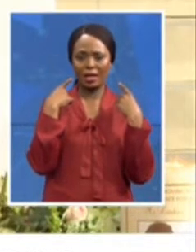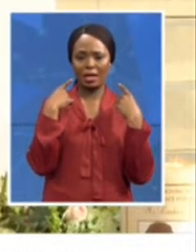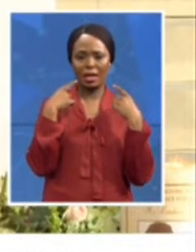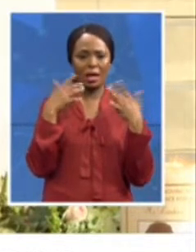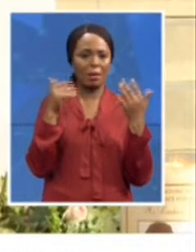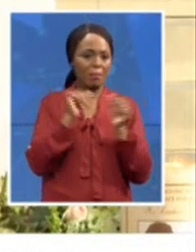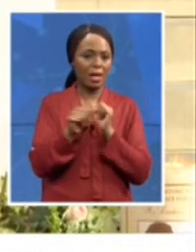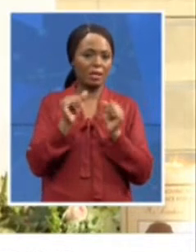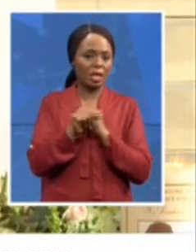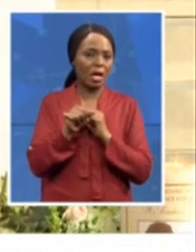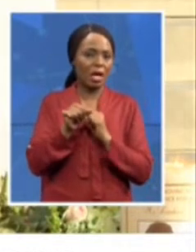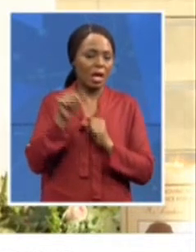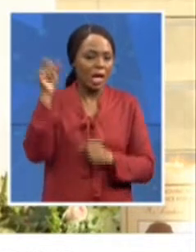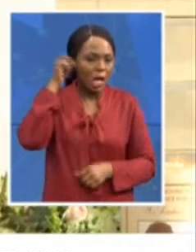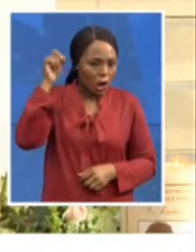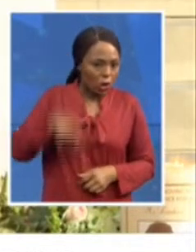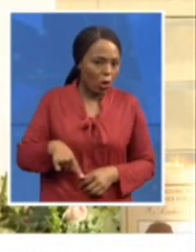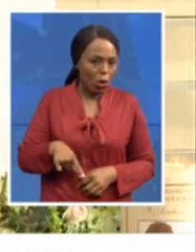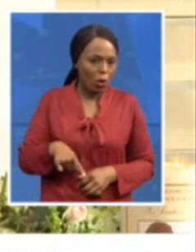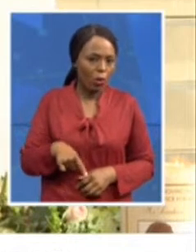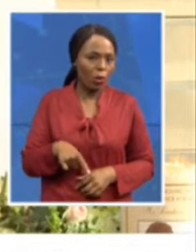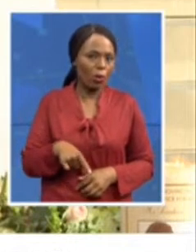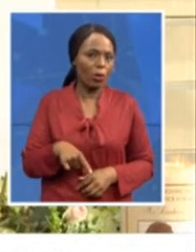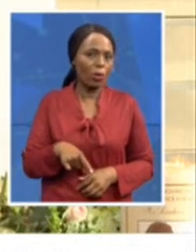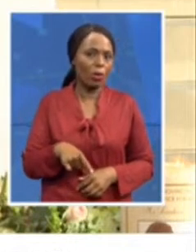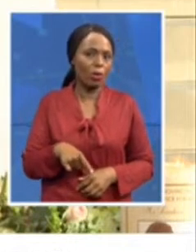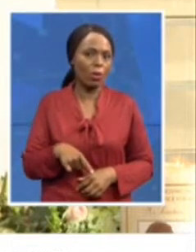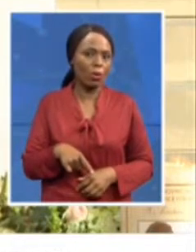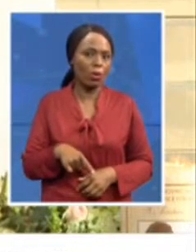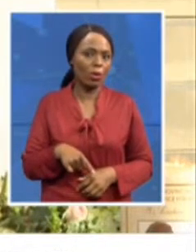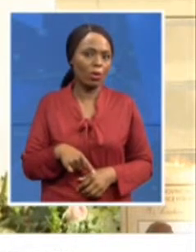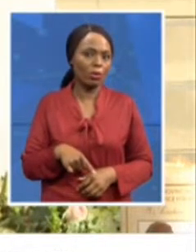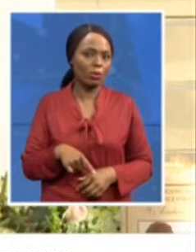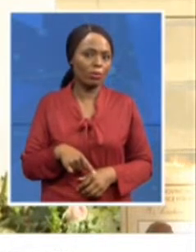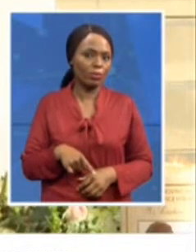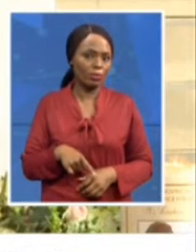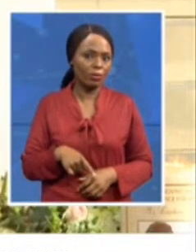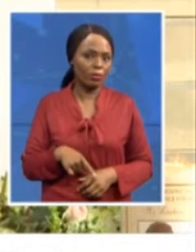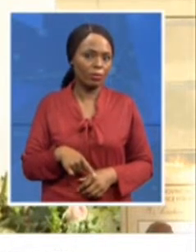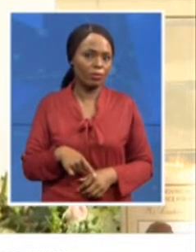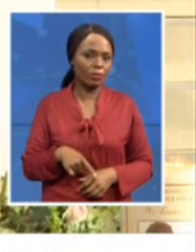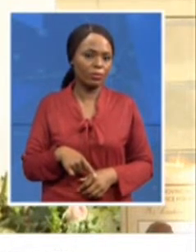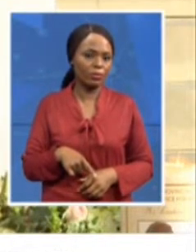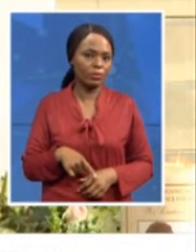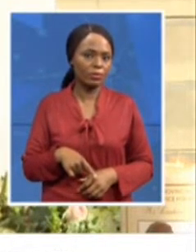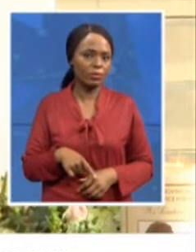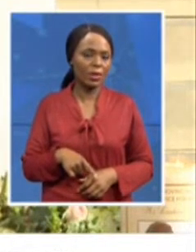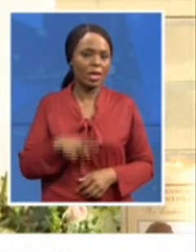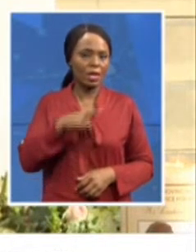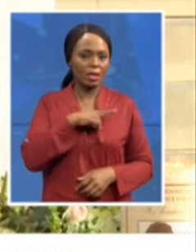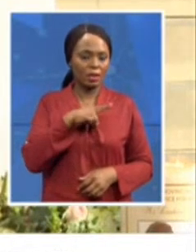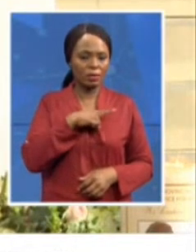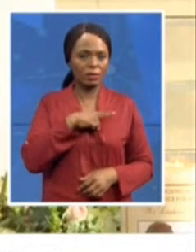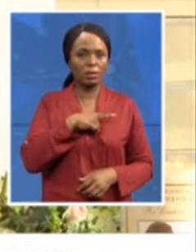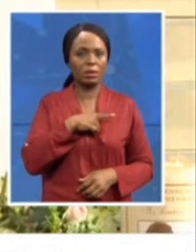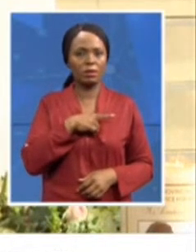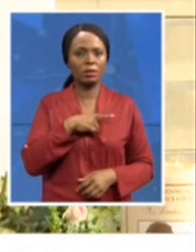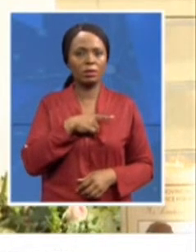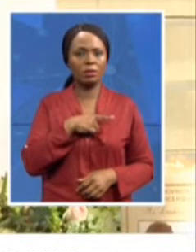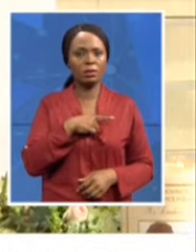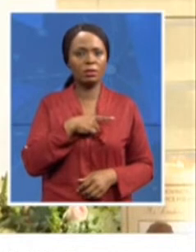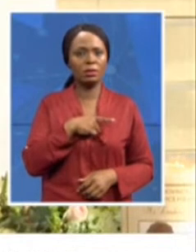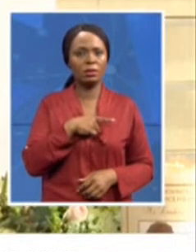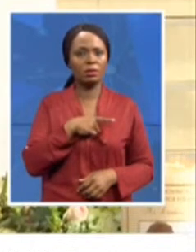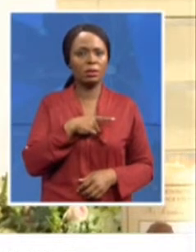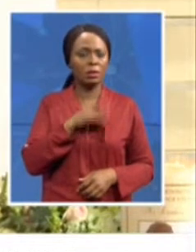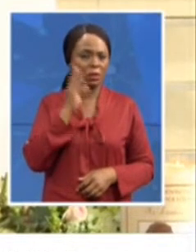This is why Goko being diagnosed with the onset of dementia in 2015 was one of